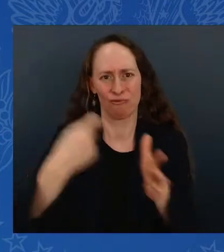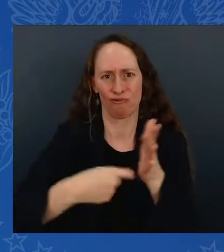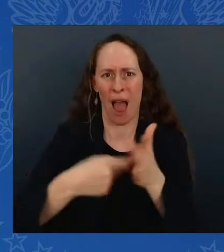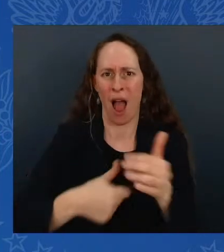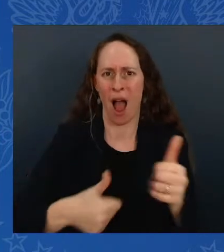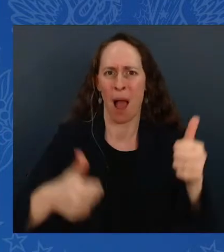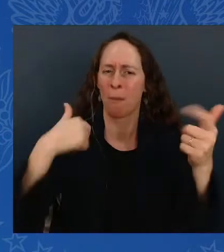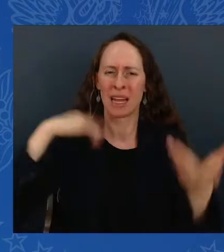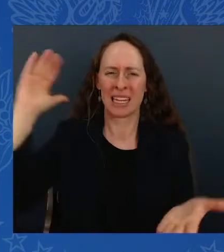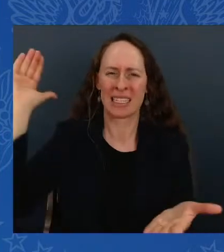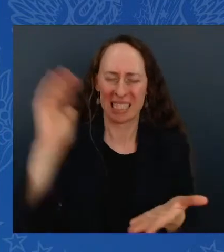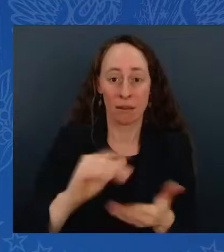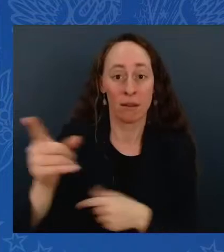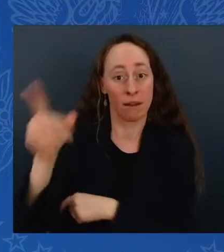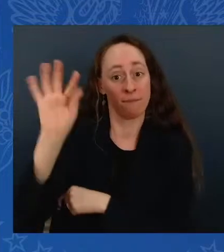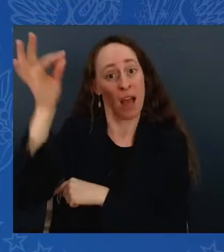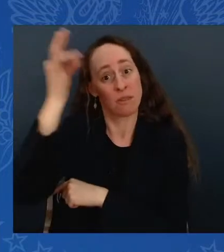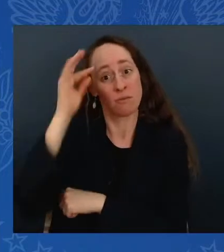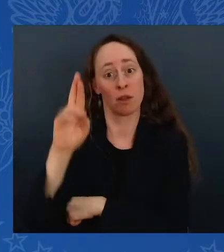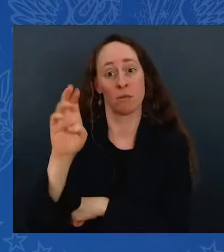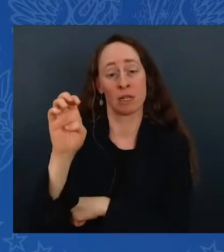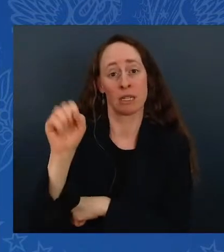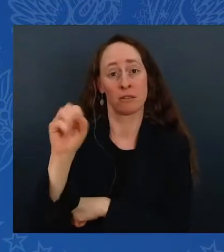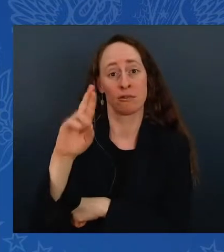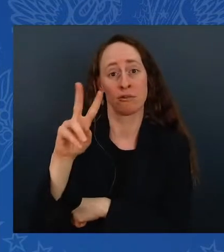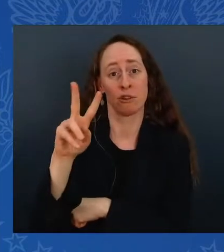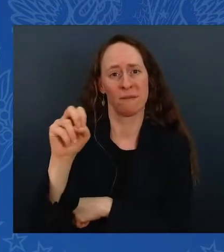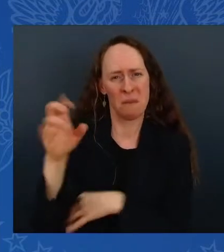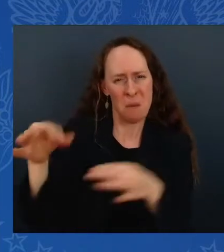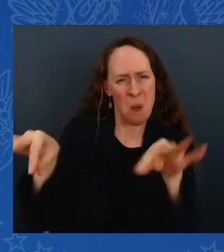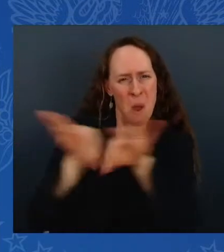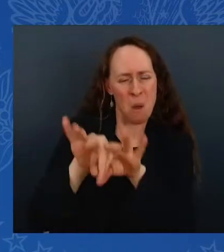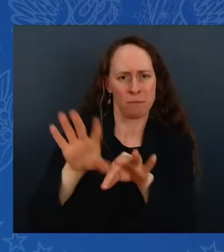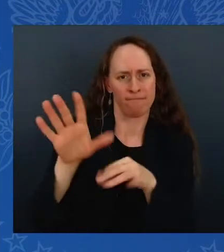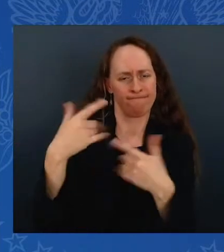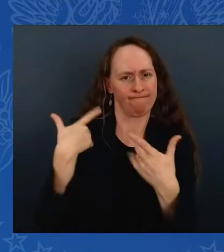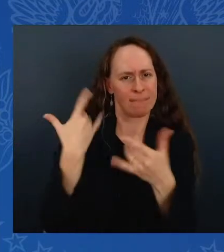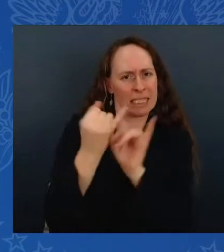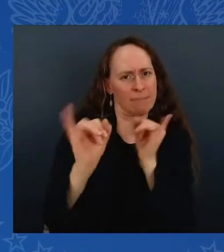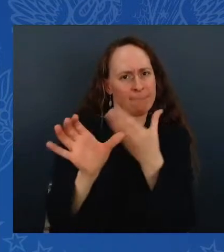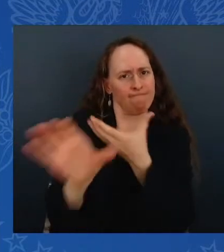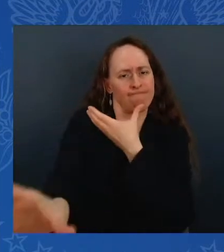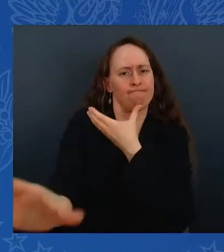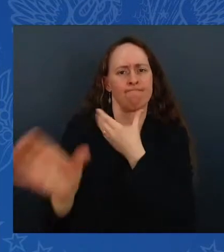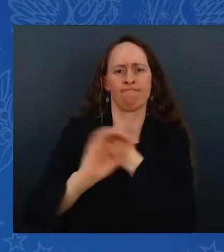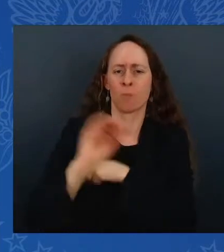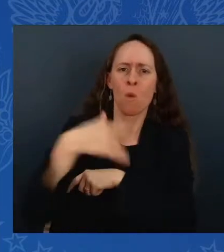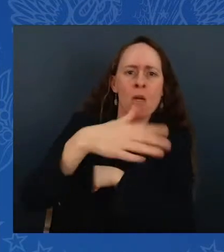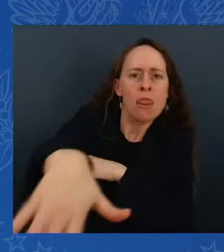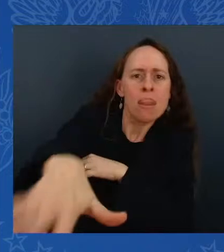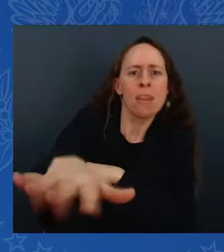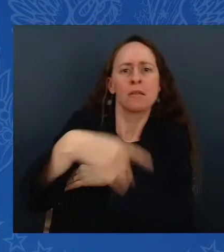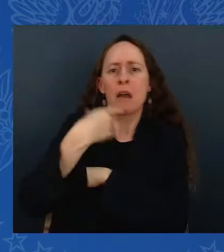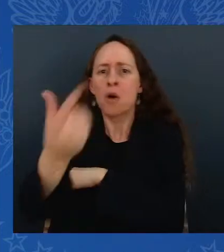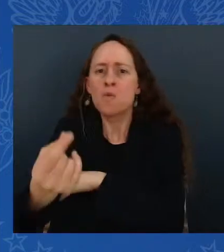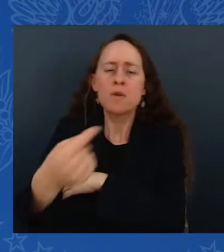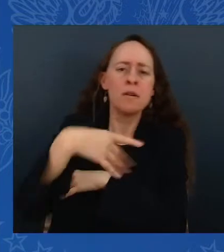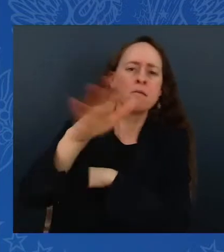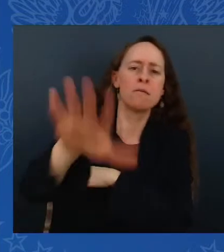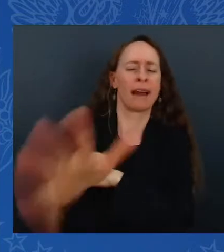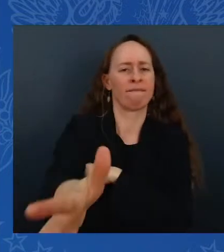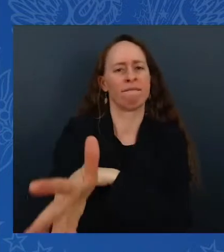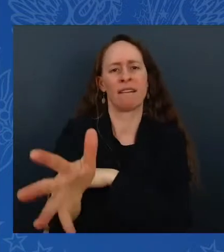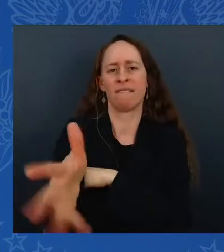the way, I've never once spoken to the chairman of the Fed since I became president. It